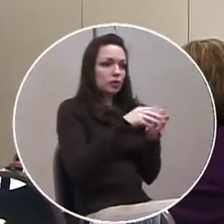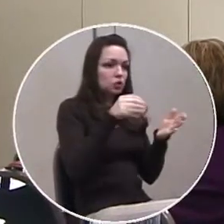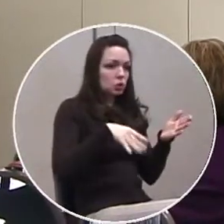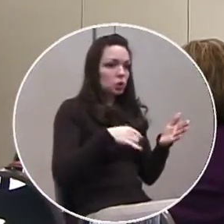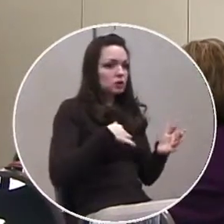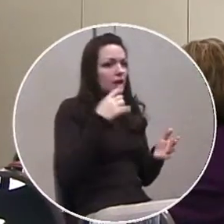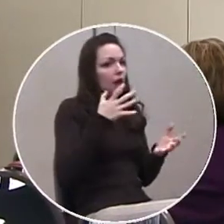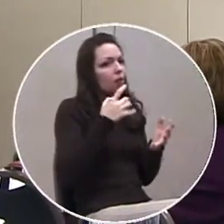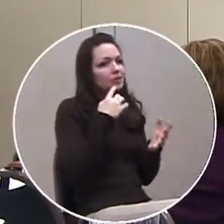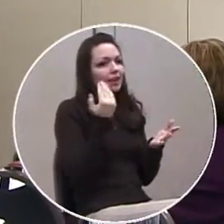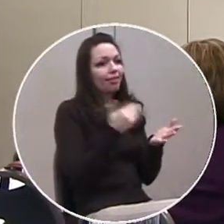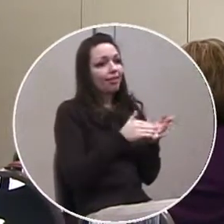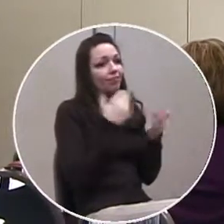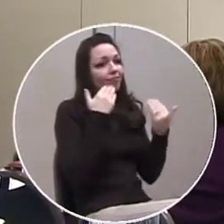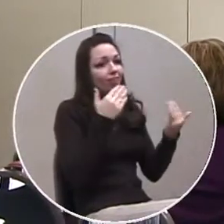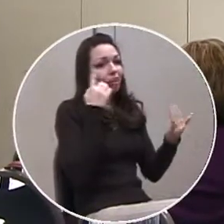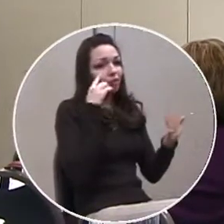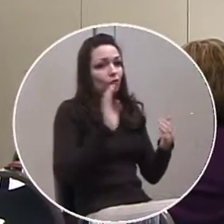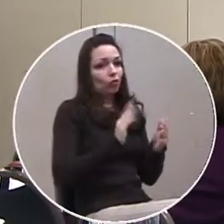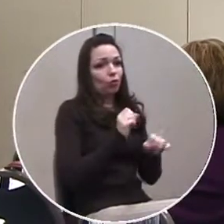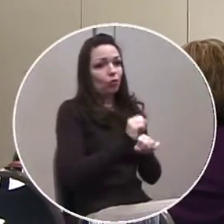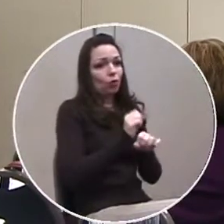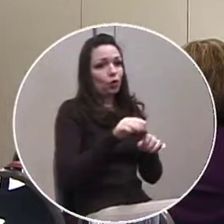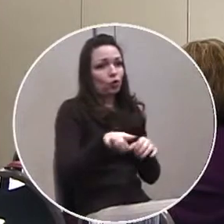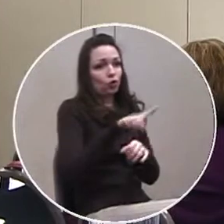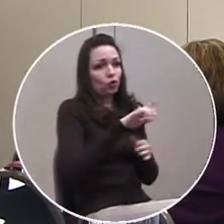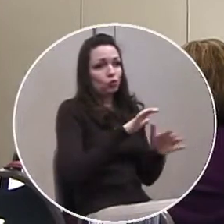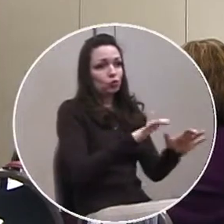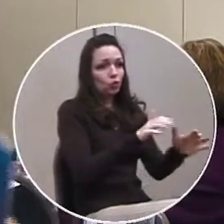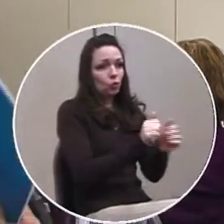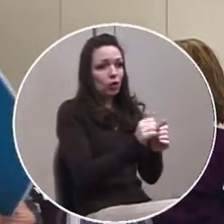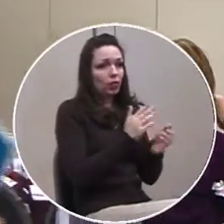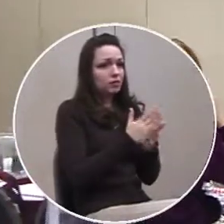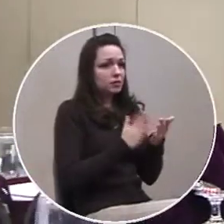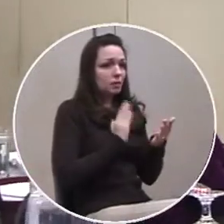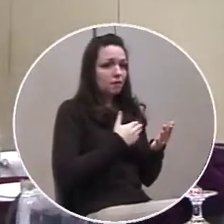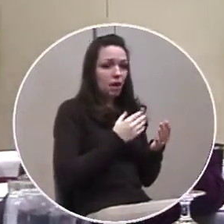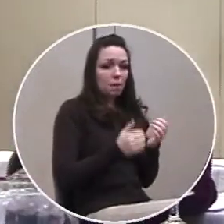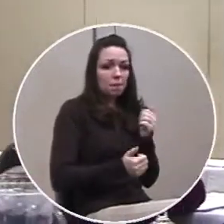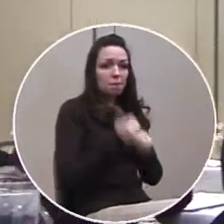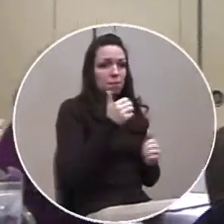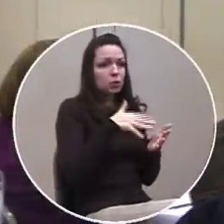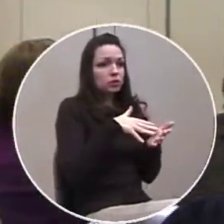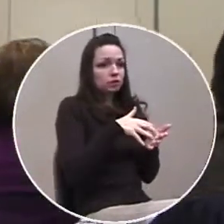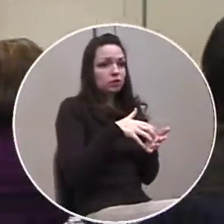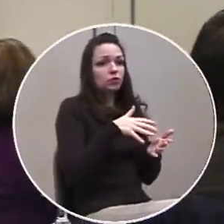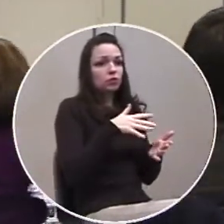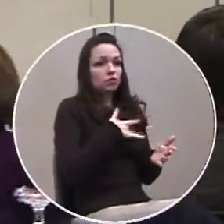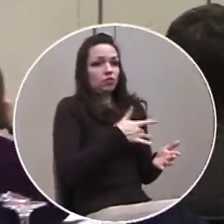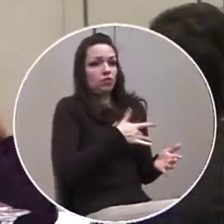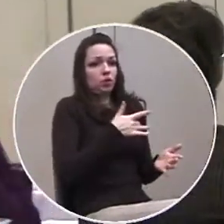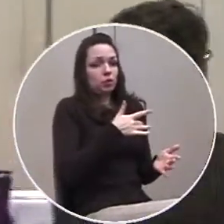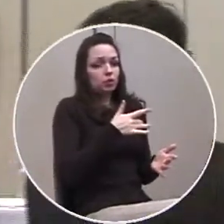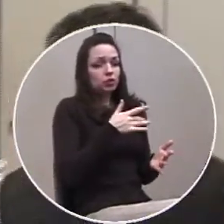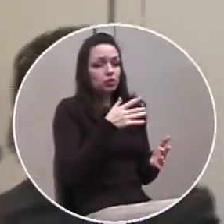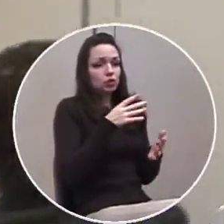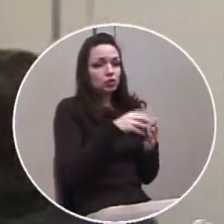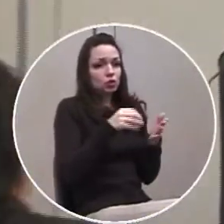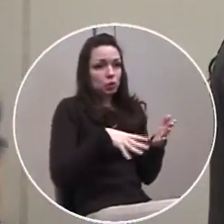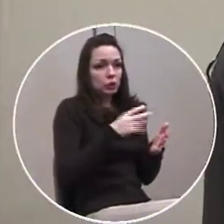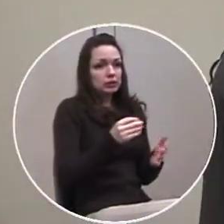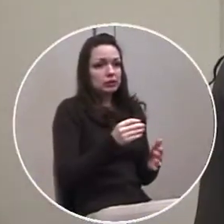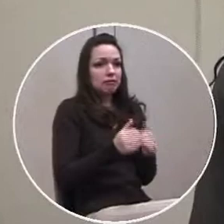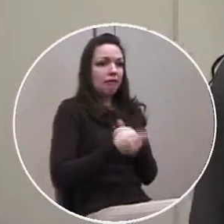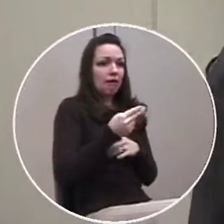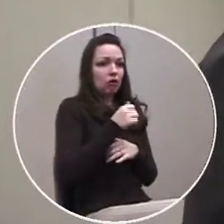to say again, thank you for the work you do with some of our most vulnerable students, our most at-risk students. And so I just want to acknowledge